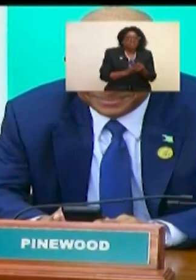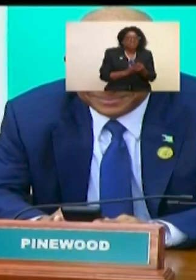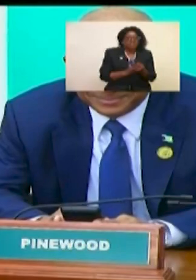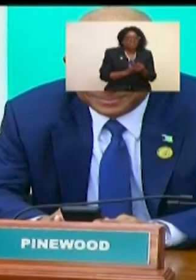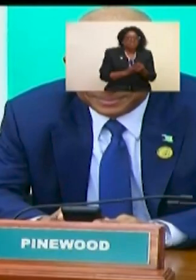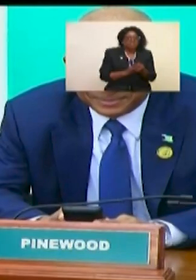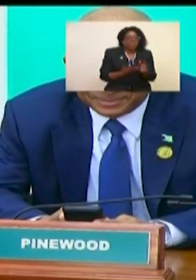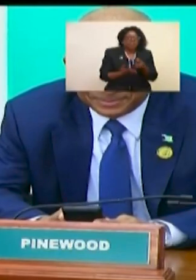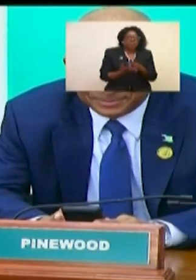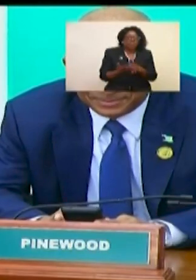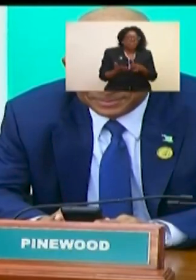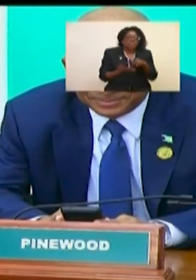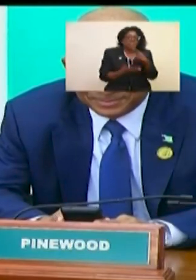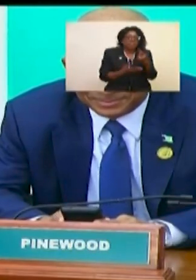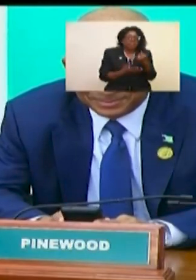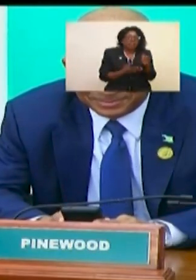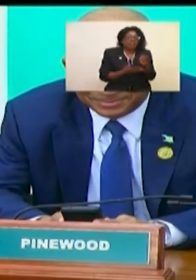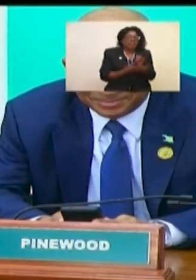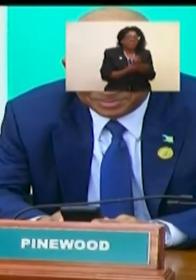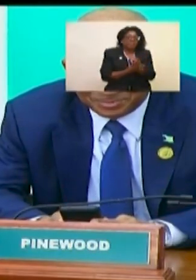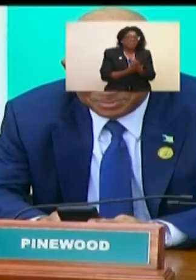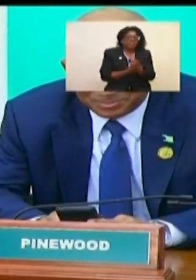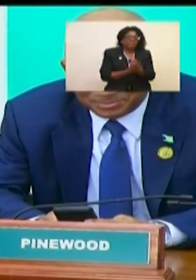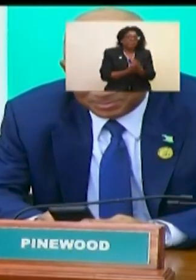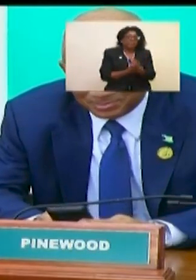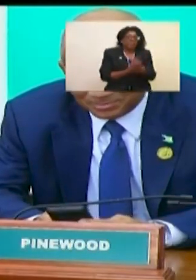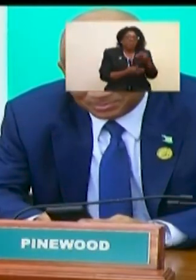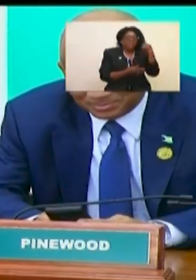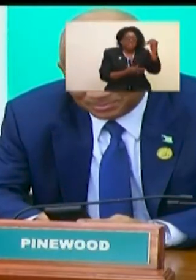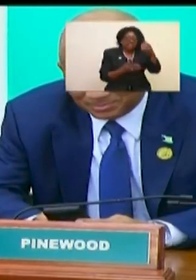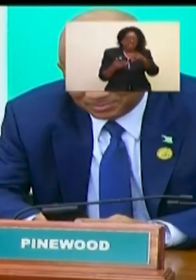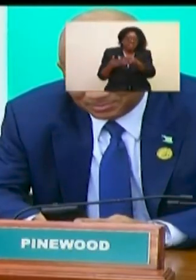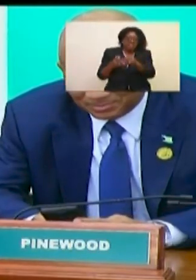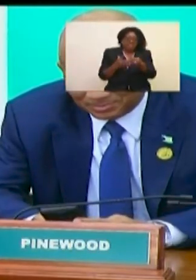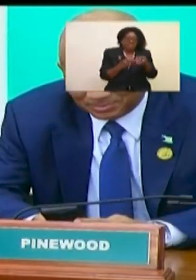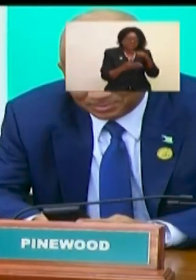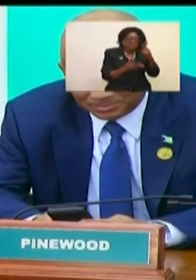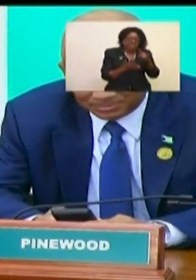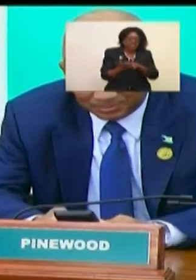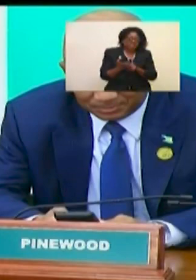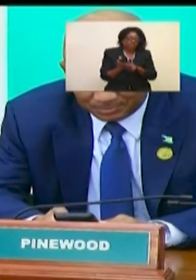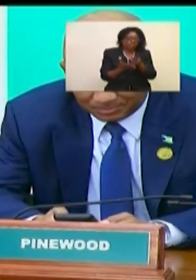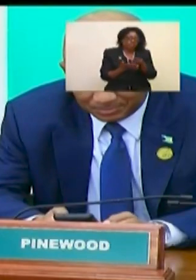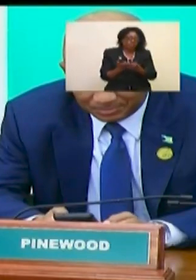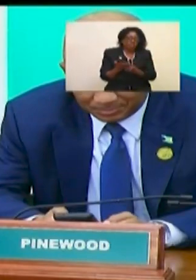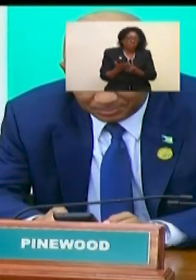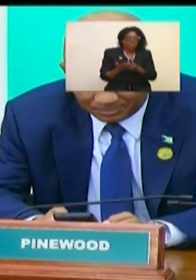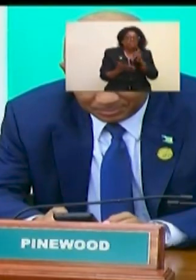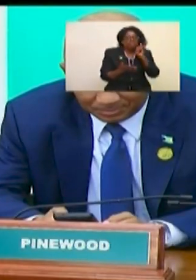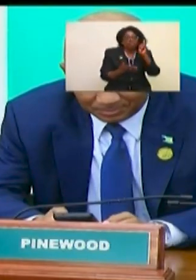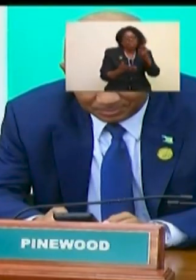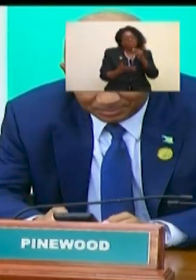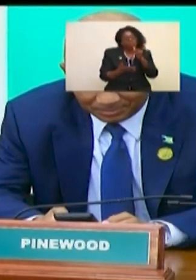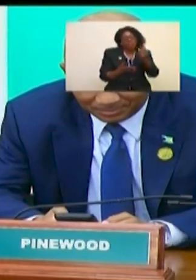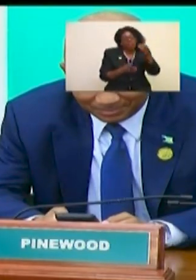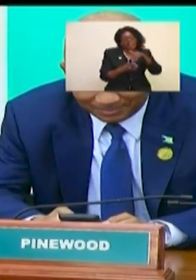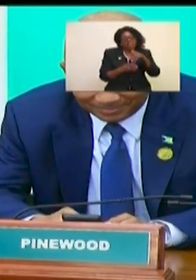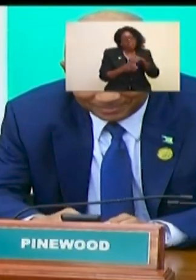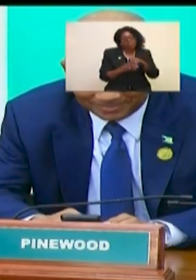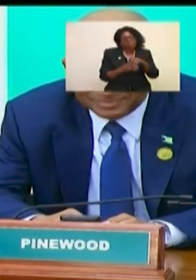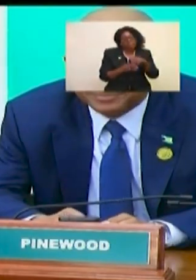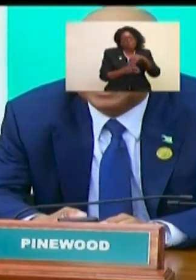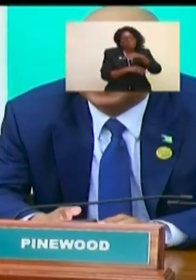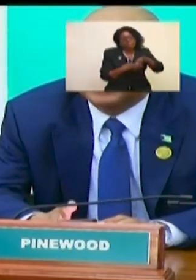What it's saying, see, what the senior leadership said, that this report should not include